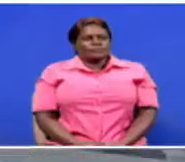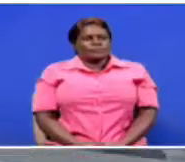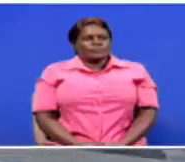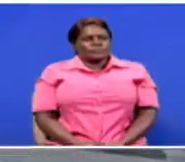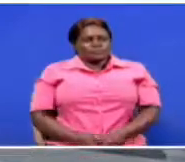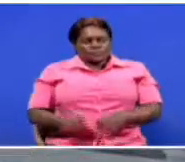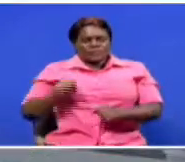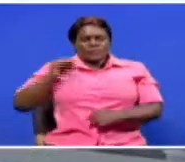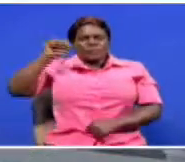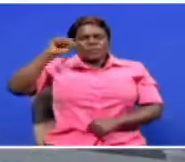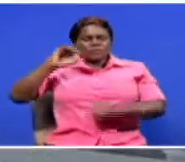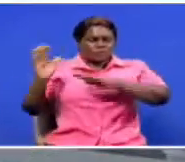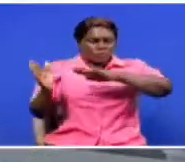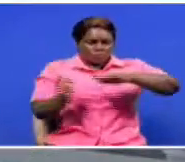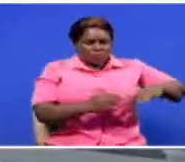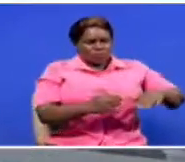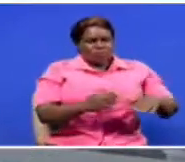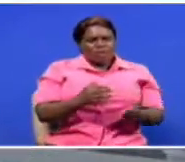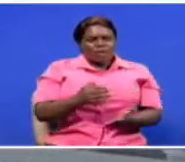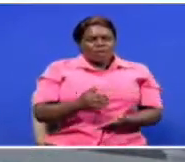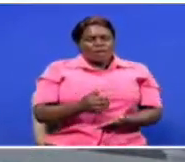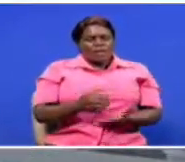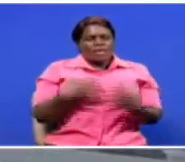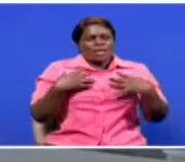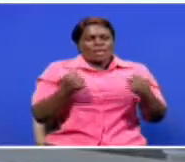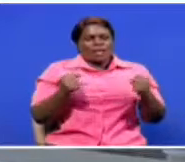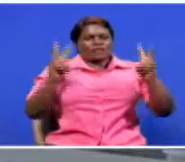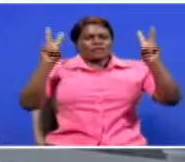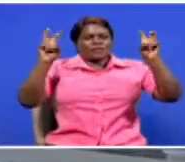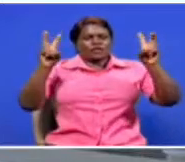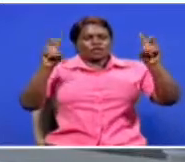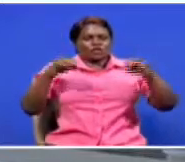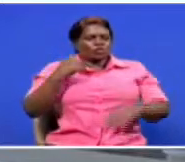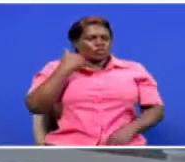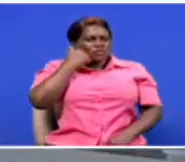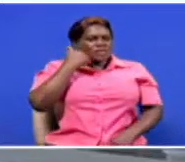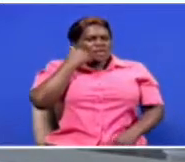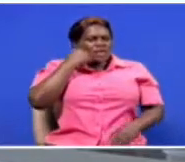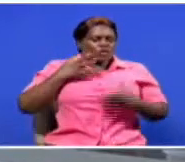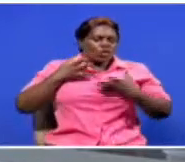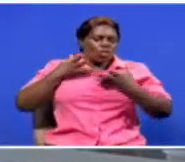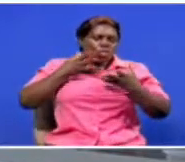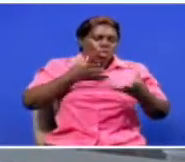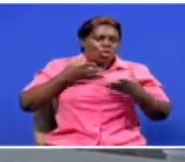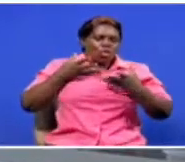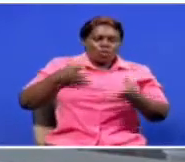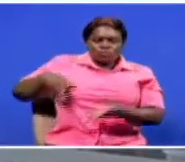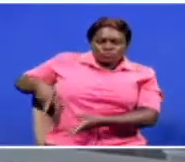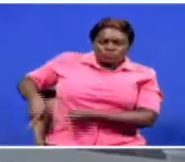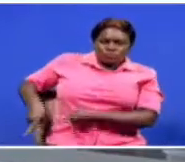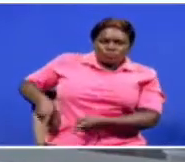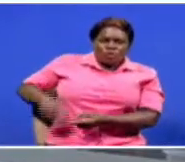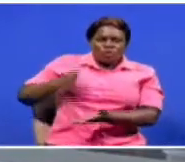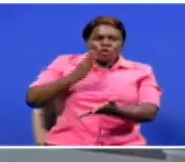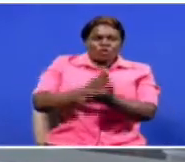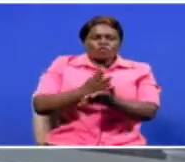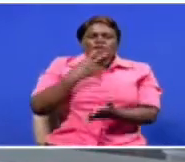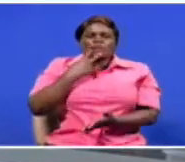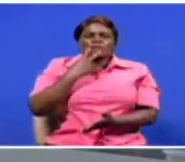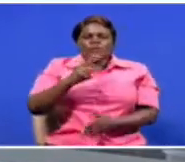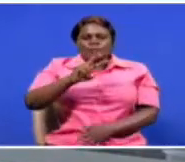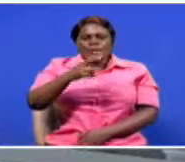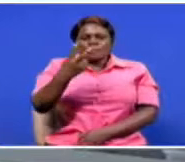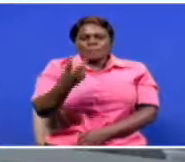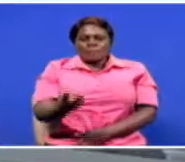So away from politics, we head to health matters, and let's talk about cholera outbreak. And it has been confirmed that close to 200 deaths have